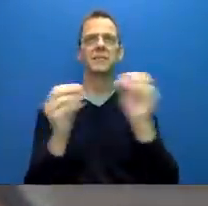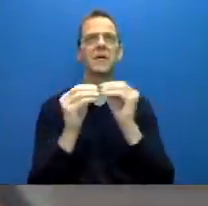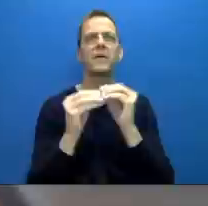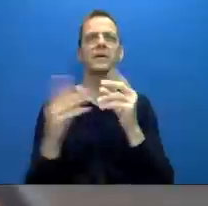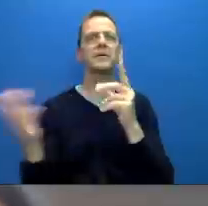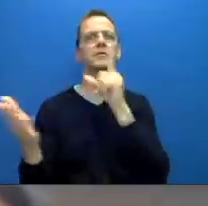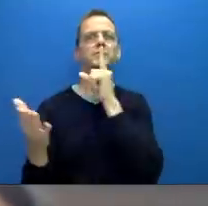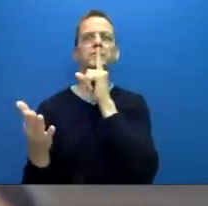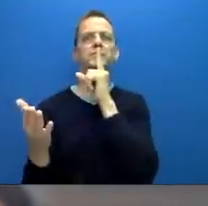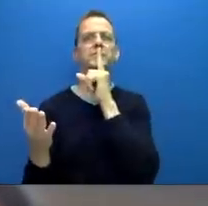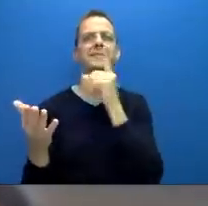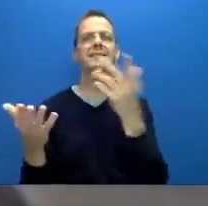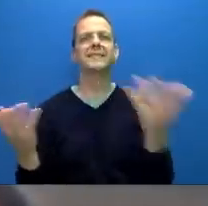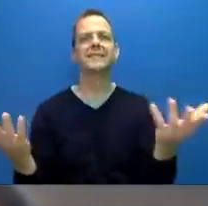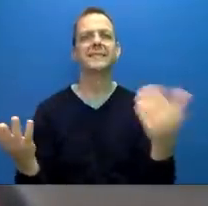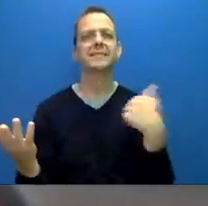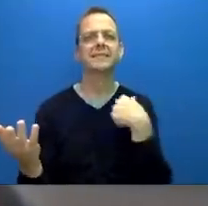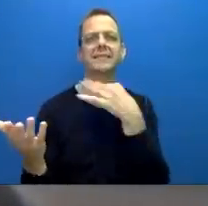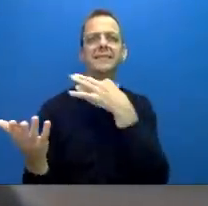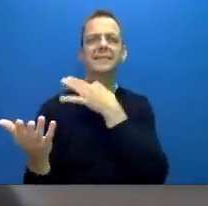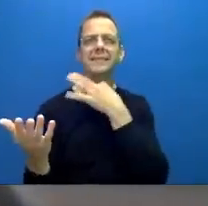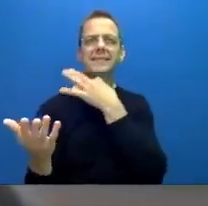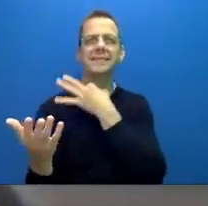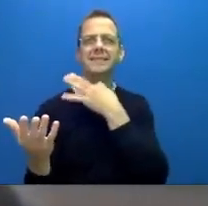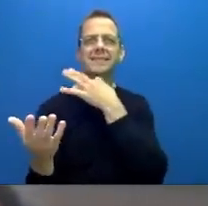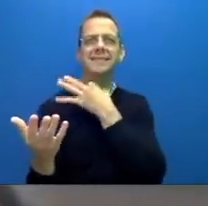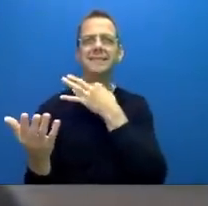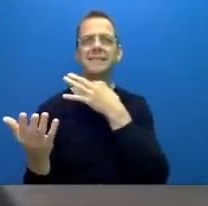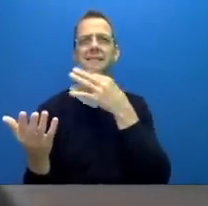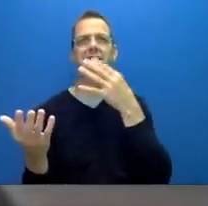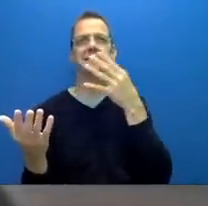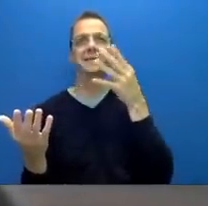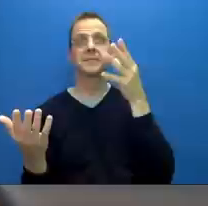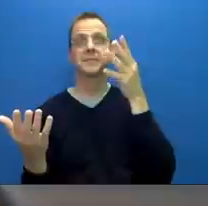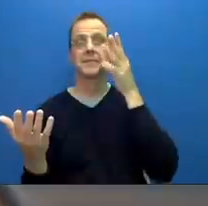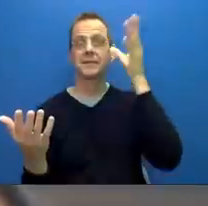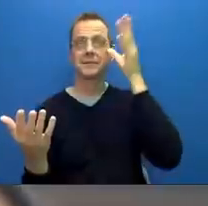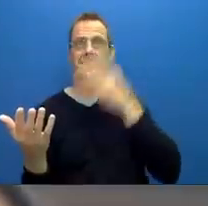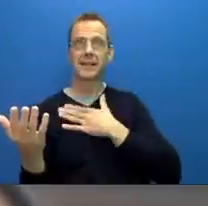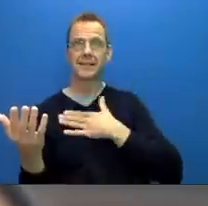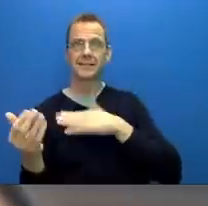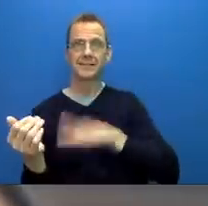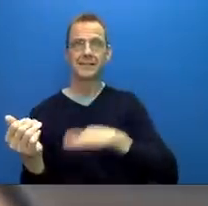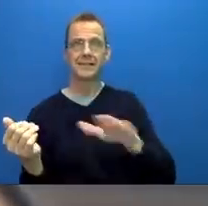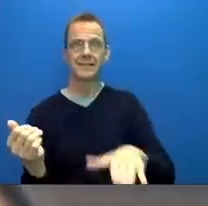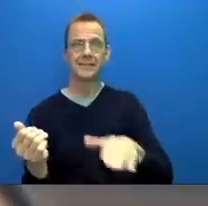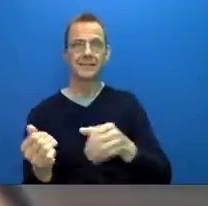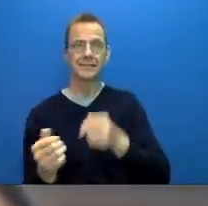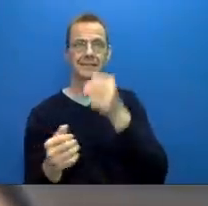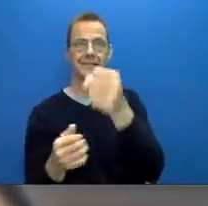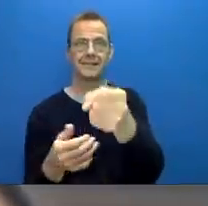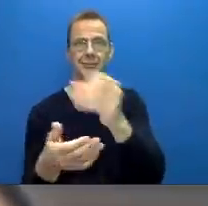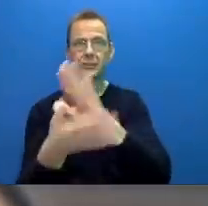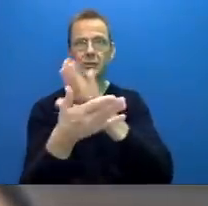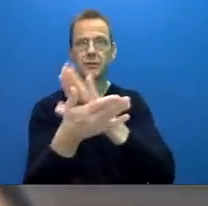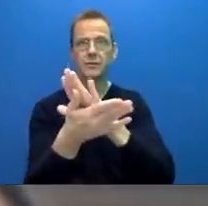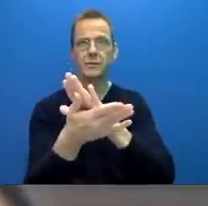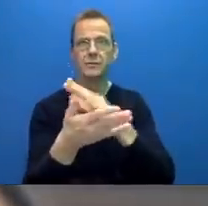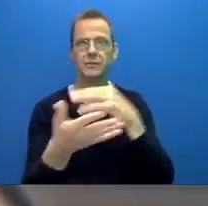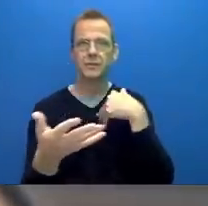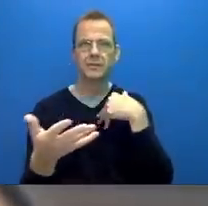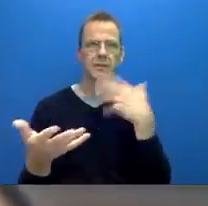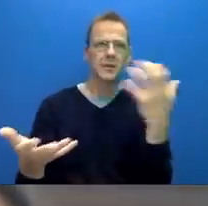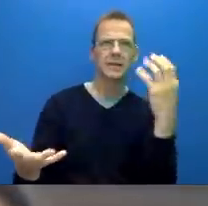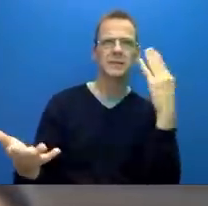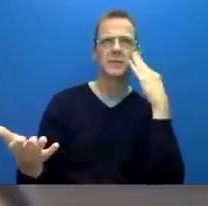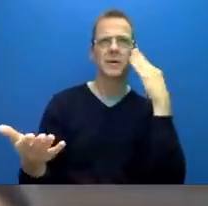their classrooms and what their children could be potentially exposed to. I think that the best way to address